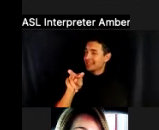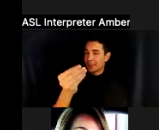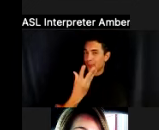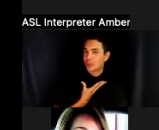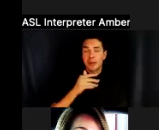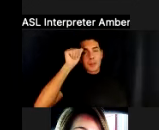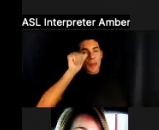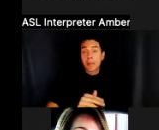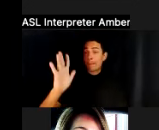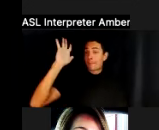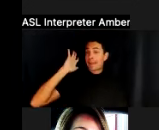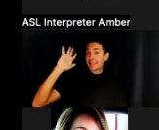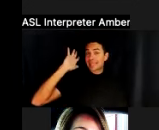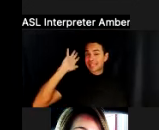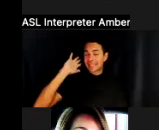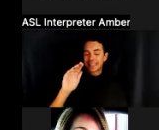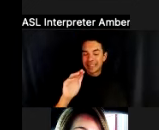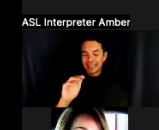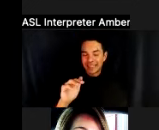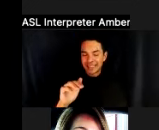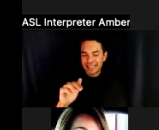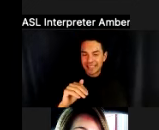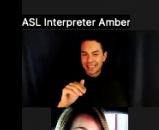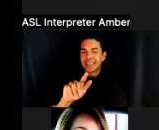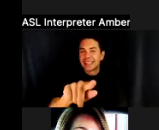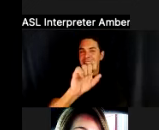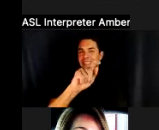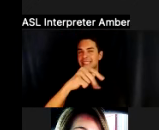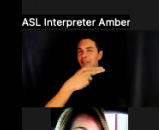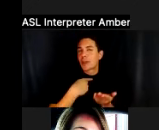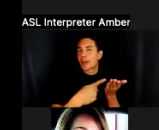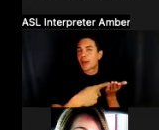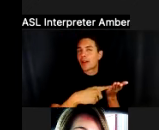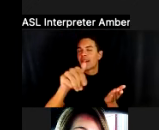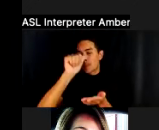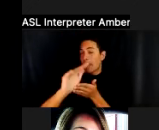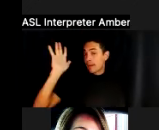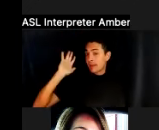day, we were talking about this last week, Steph, that's why I'm going to put it out here, but someone said something about